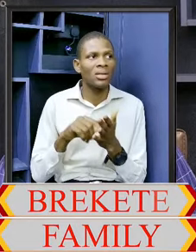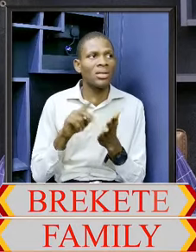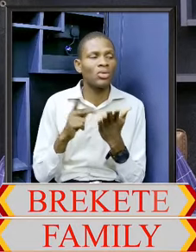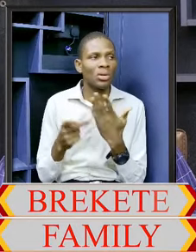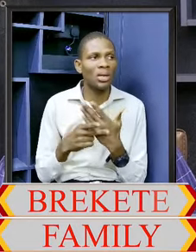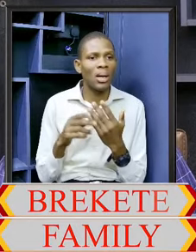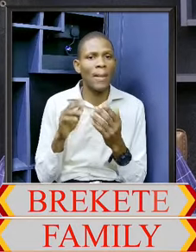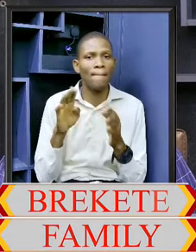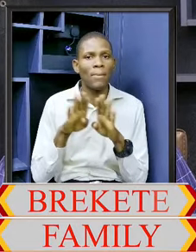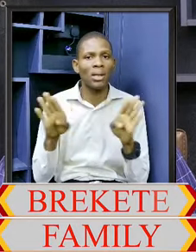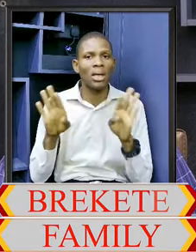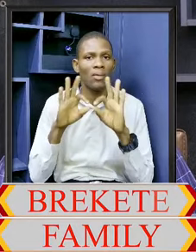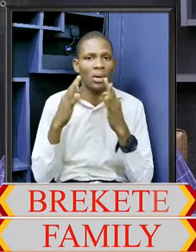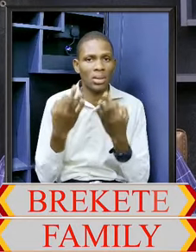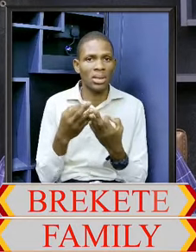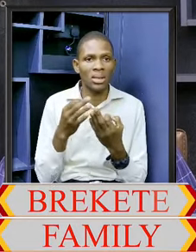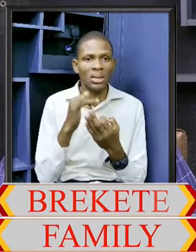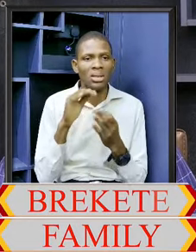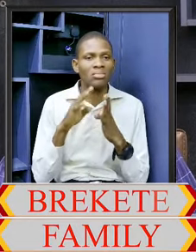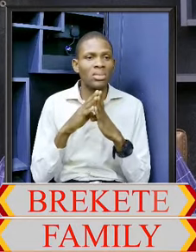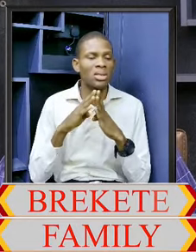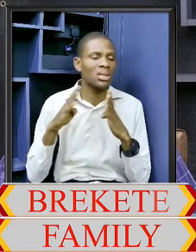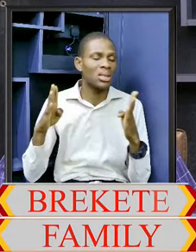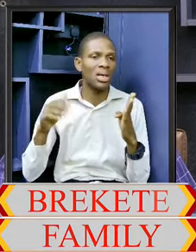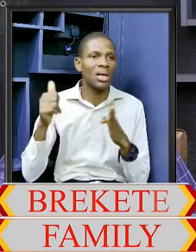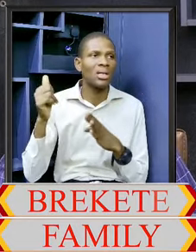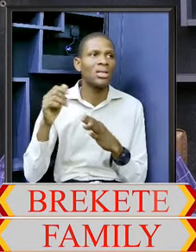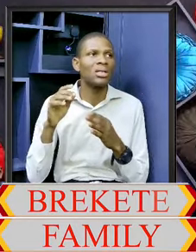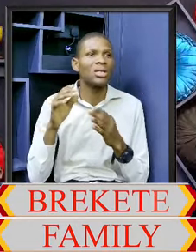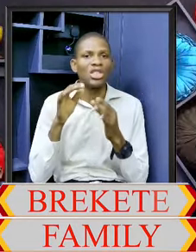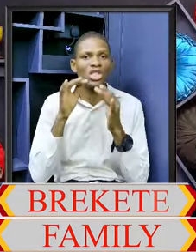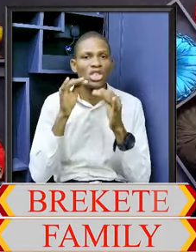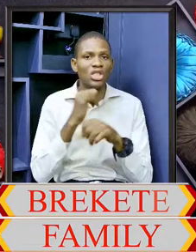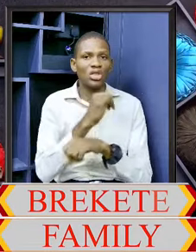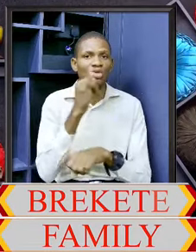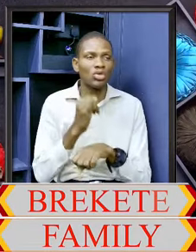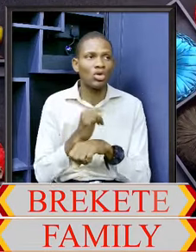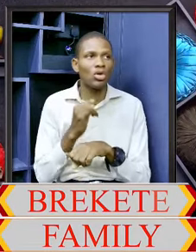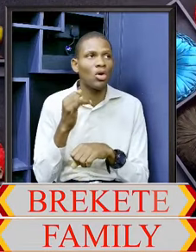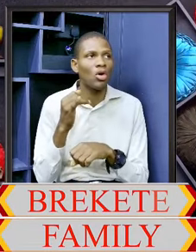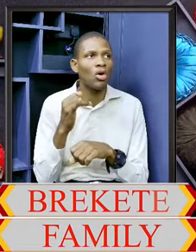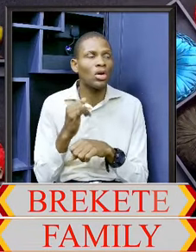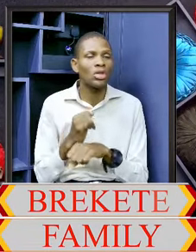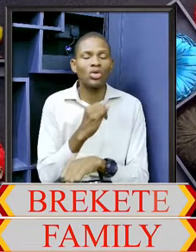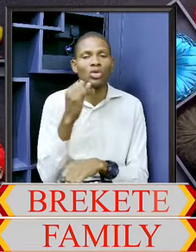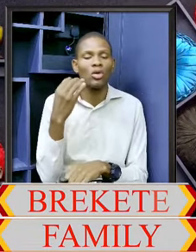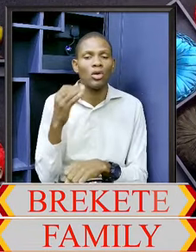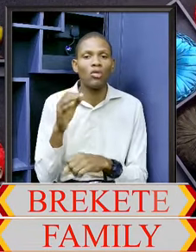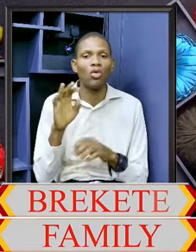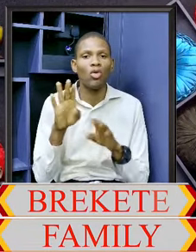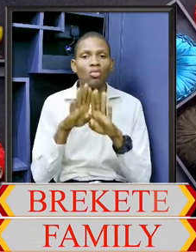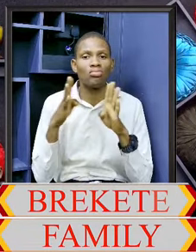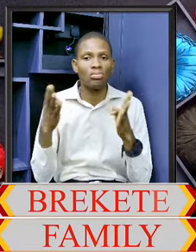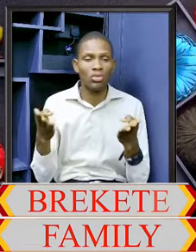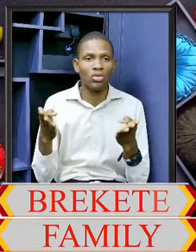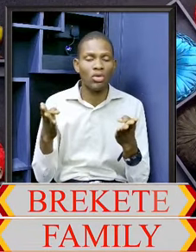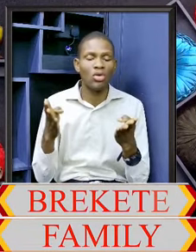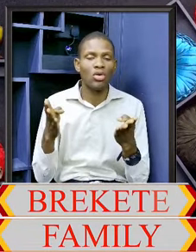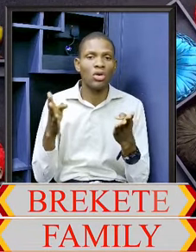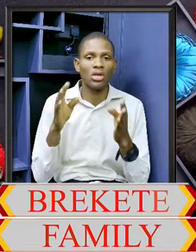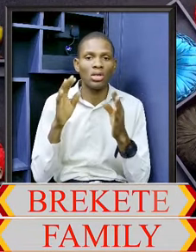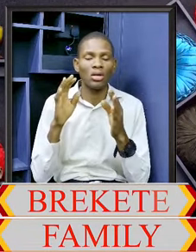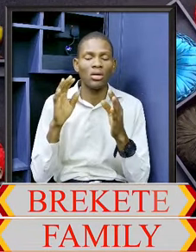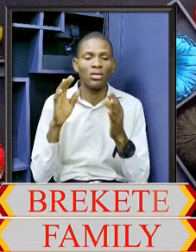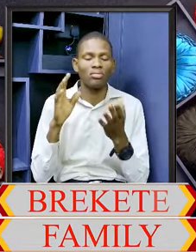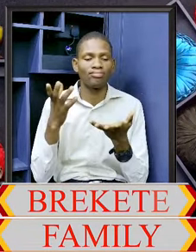program, Brekete Family, now the biggest institution of open education and long life